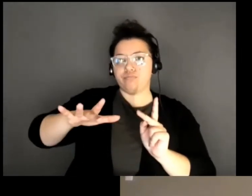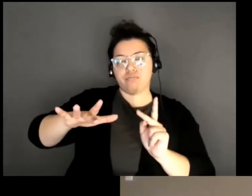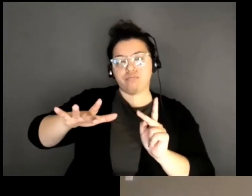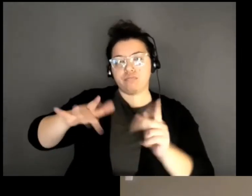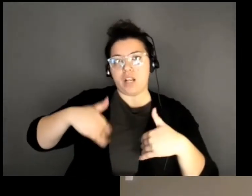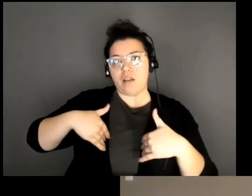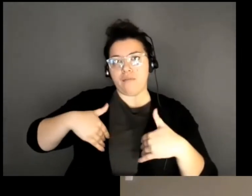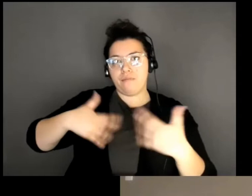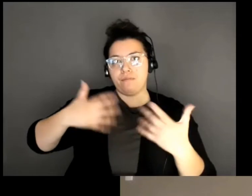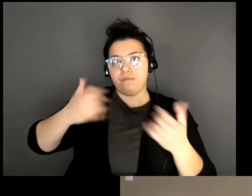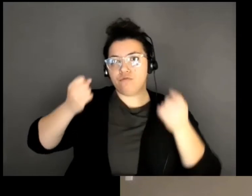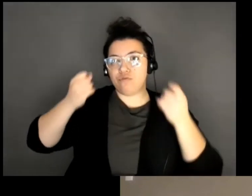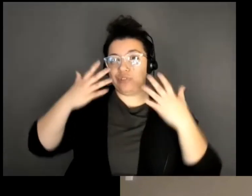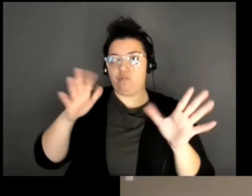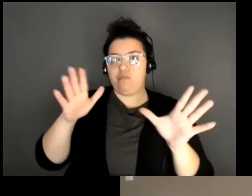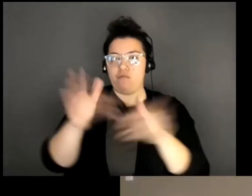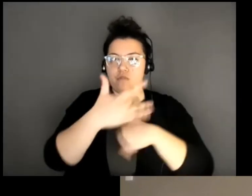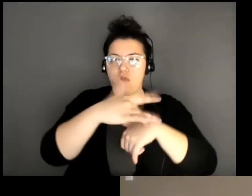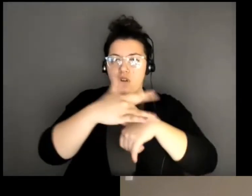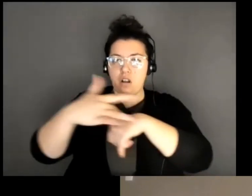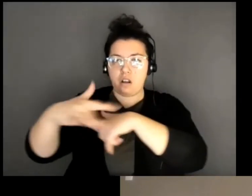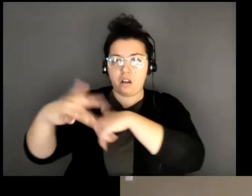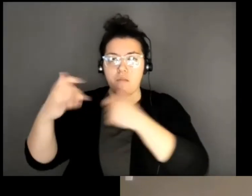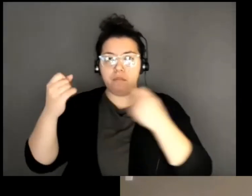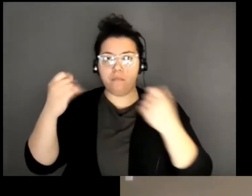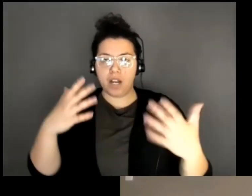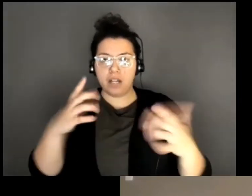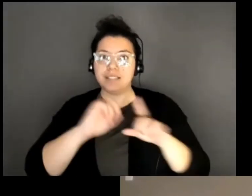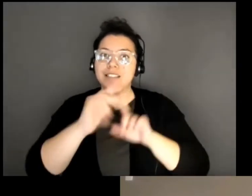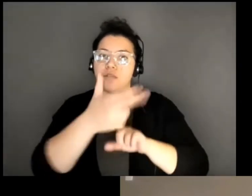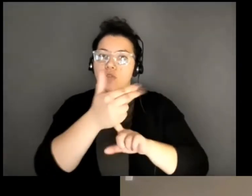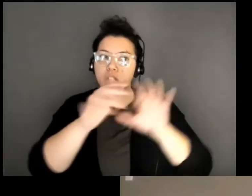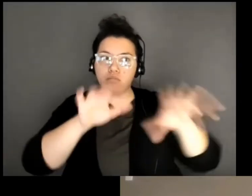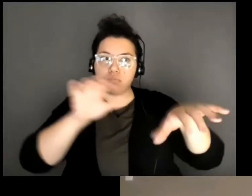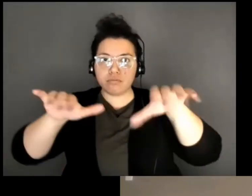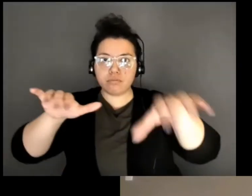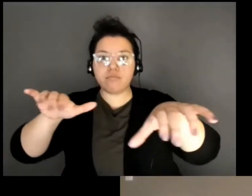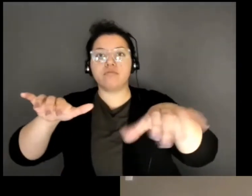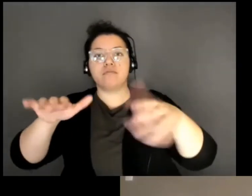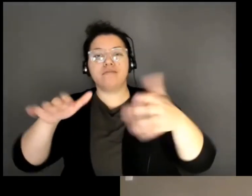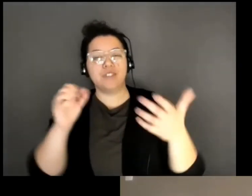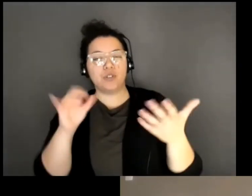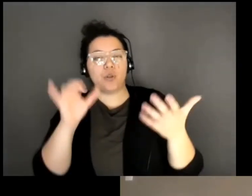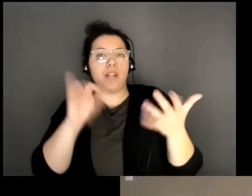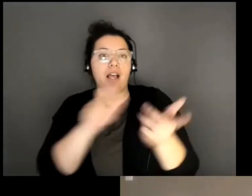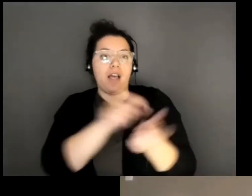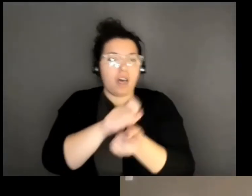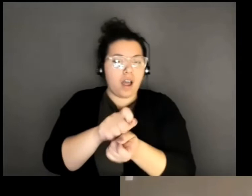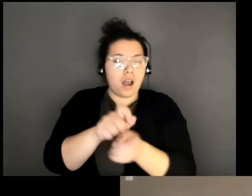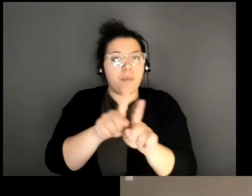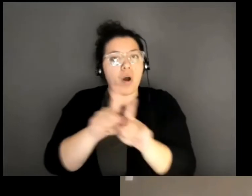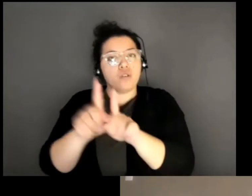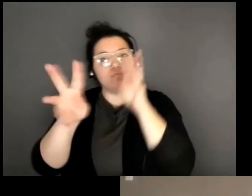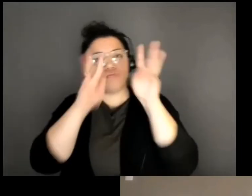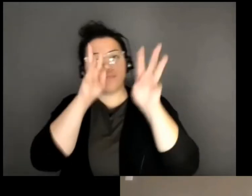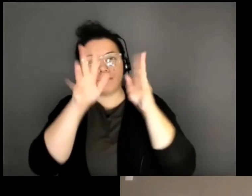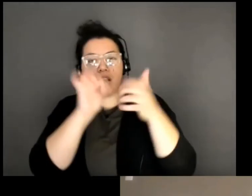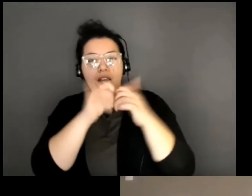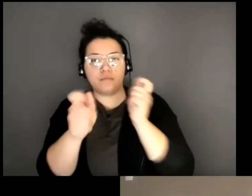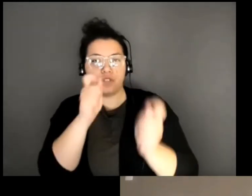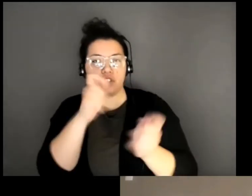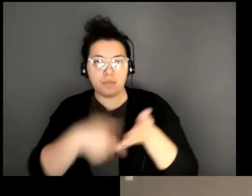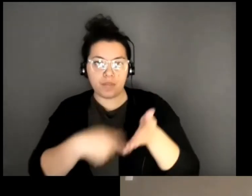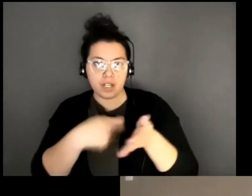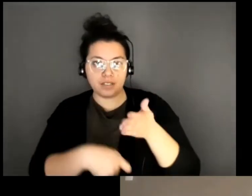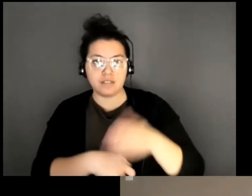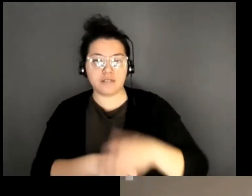a large amount of available hotel rooms in the area. That's kind of the art and the science behind it. Okay, that's great. And those of you,